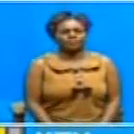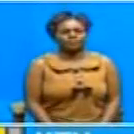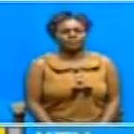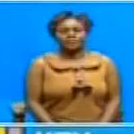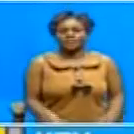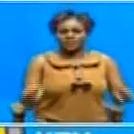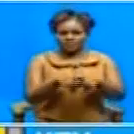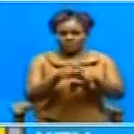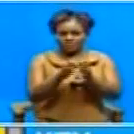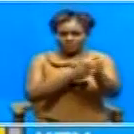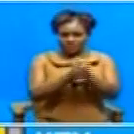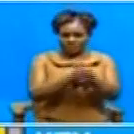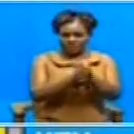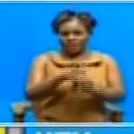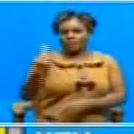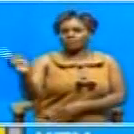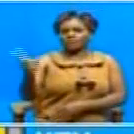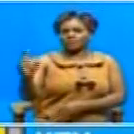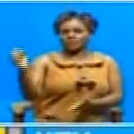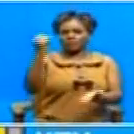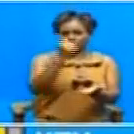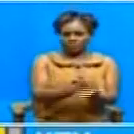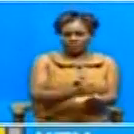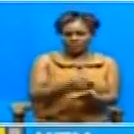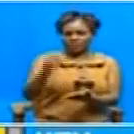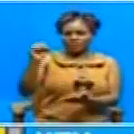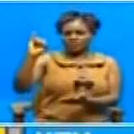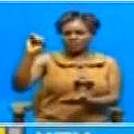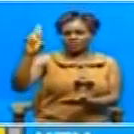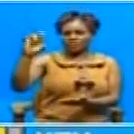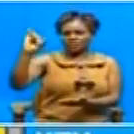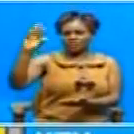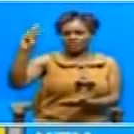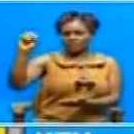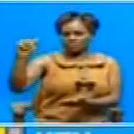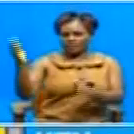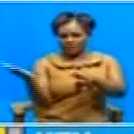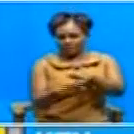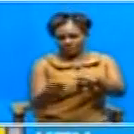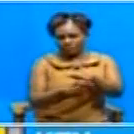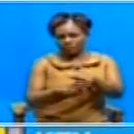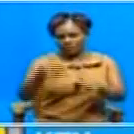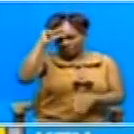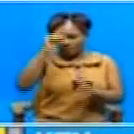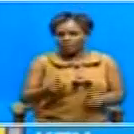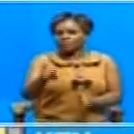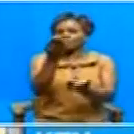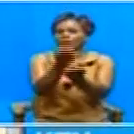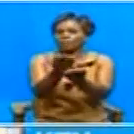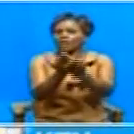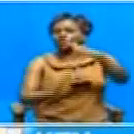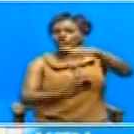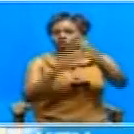In an interesting twist, the president appointed Haroun Sirima as deputy governor despite having applied for the top